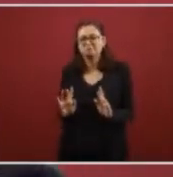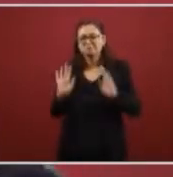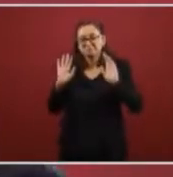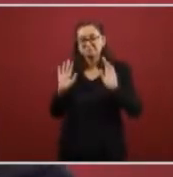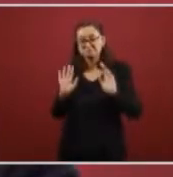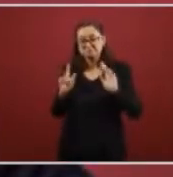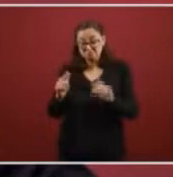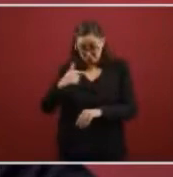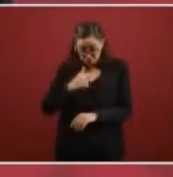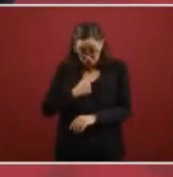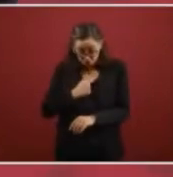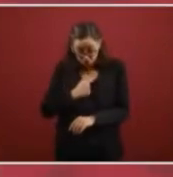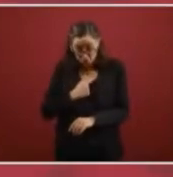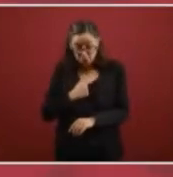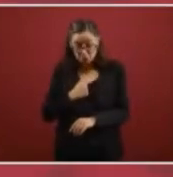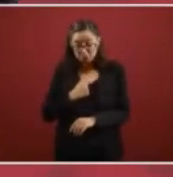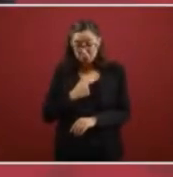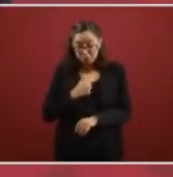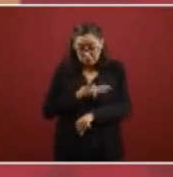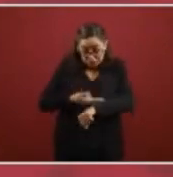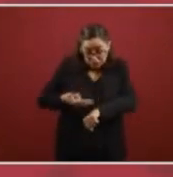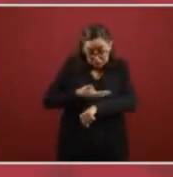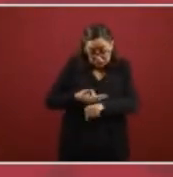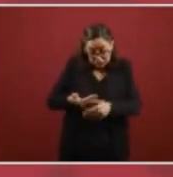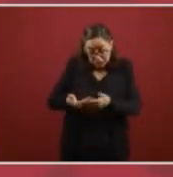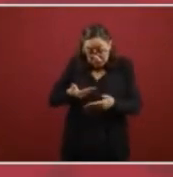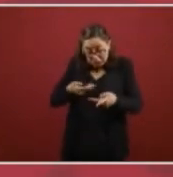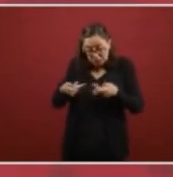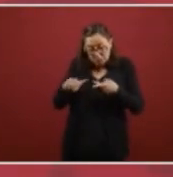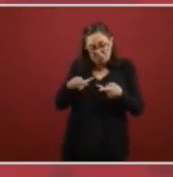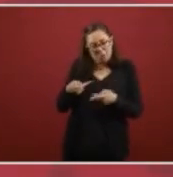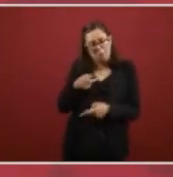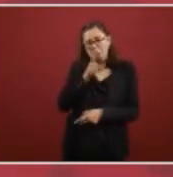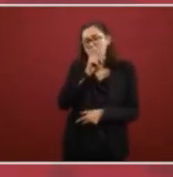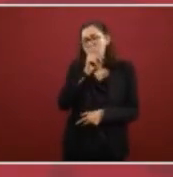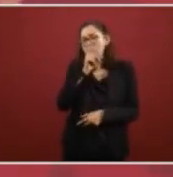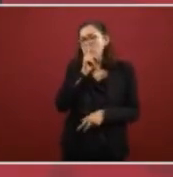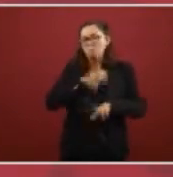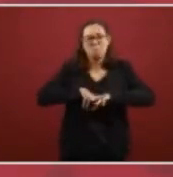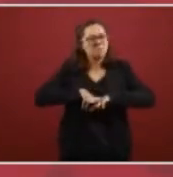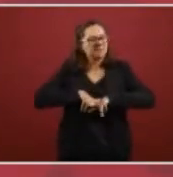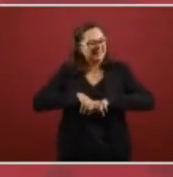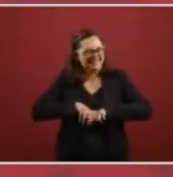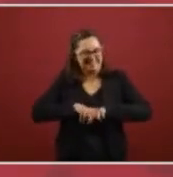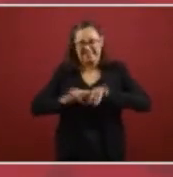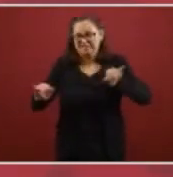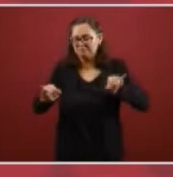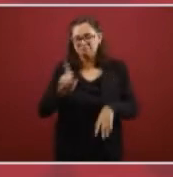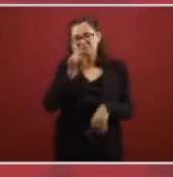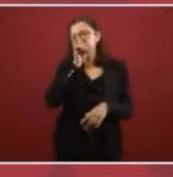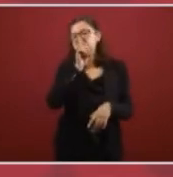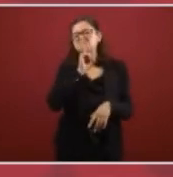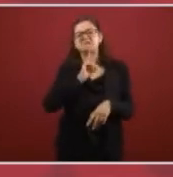That let's say that if we had some arrangements, but I'm telling you there isn't, then that isn't true. That